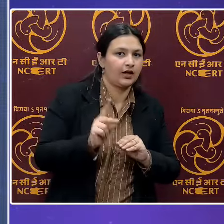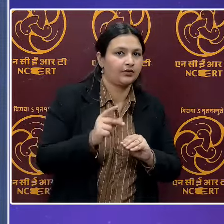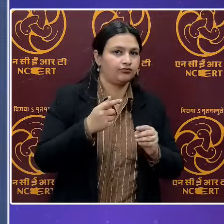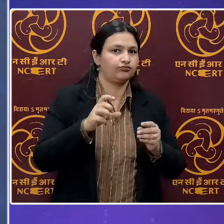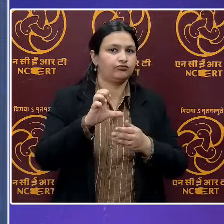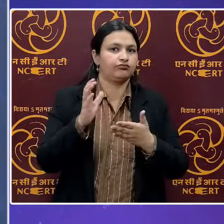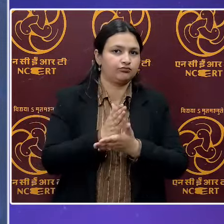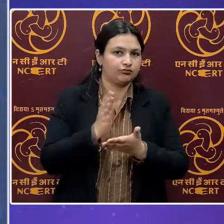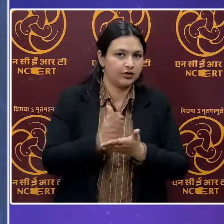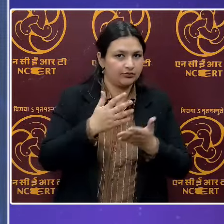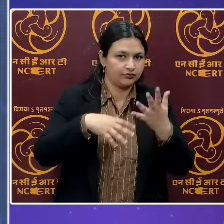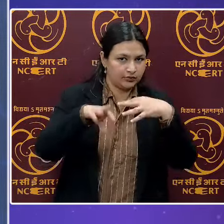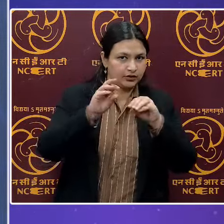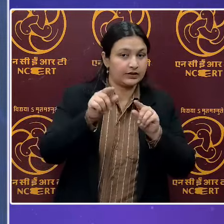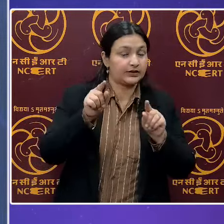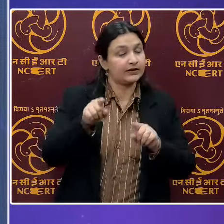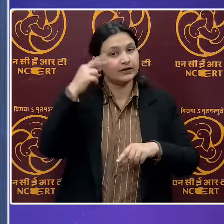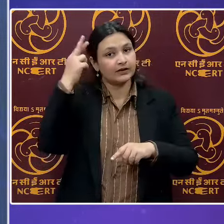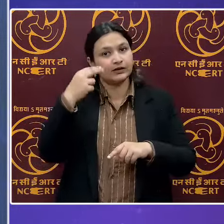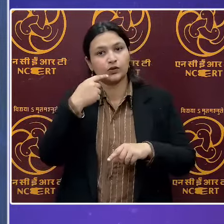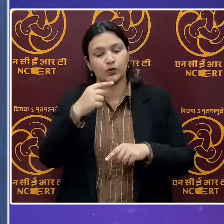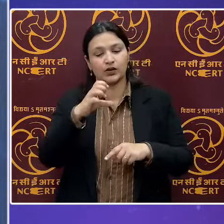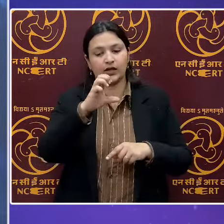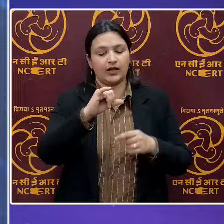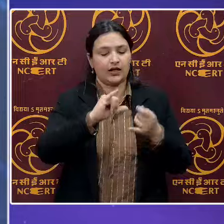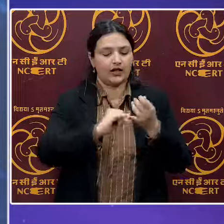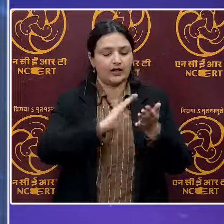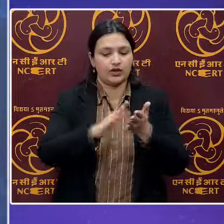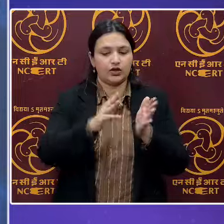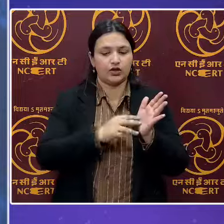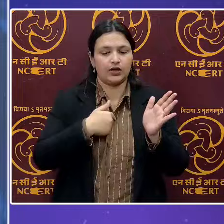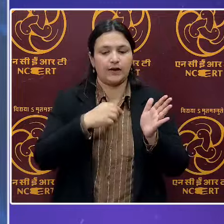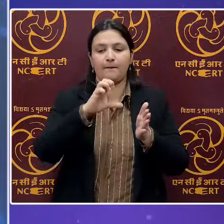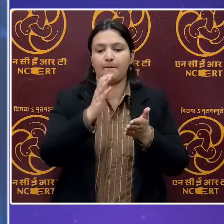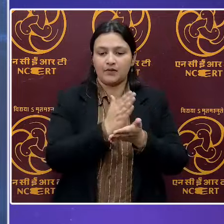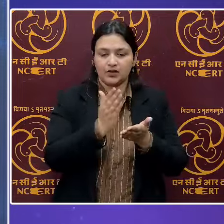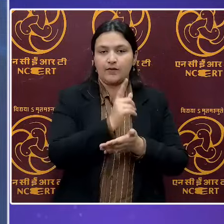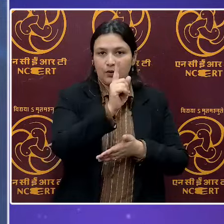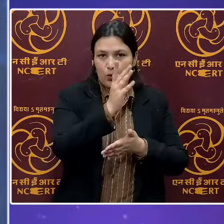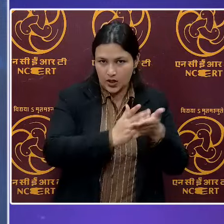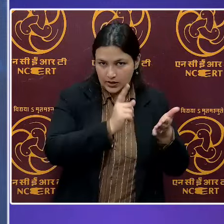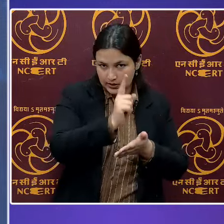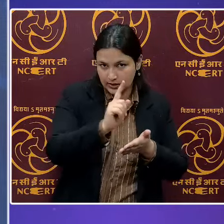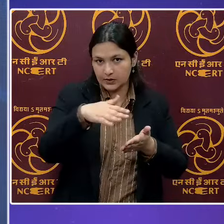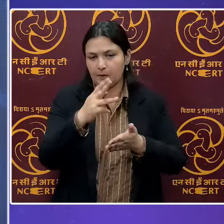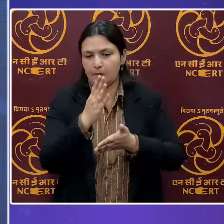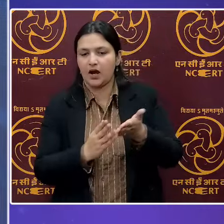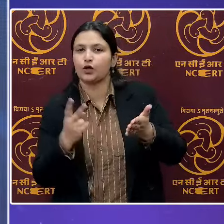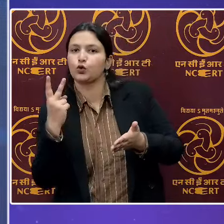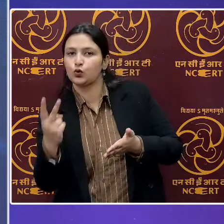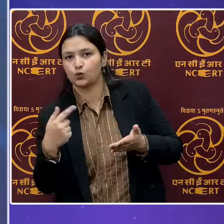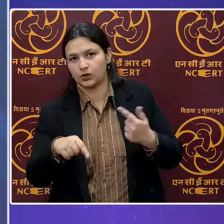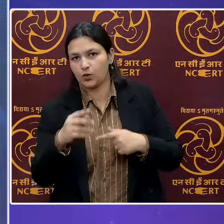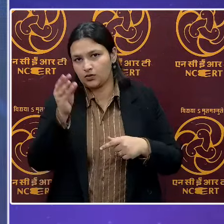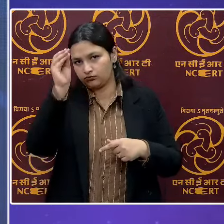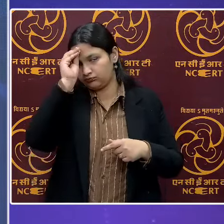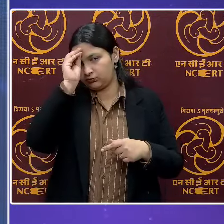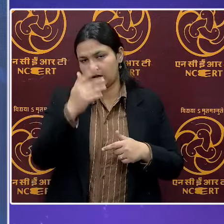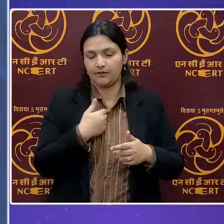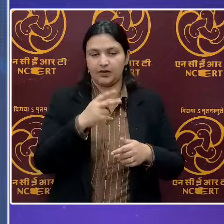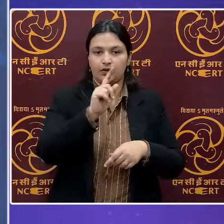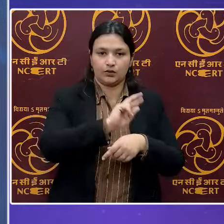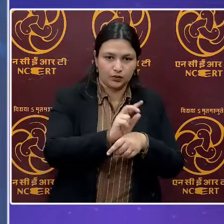as SHM part 1. So we have not yet completed even kinematics of simple harmonic motion. Velocity part we have done. Next time